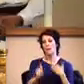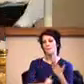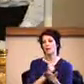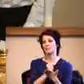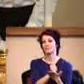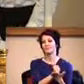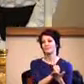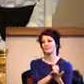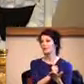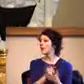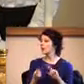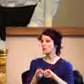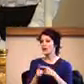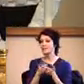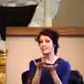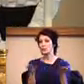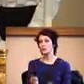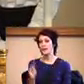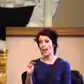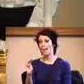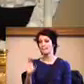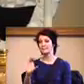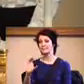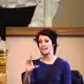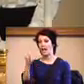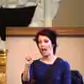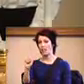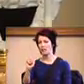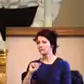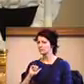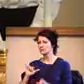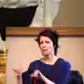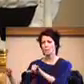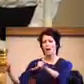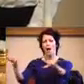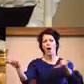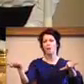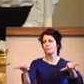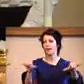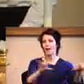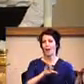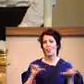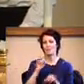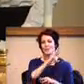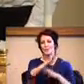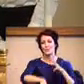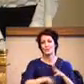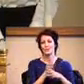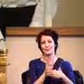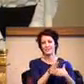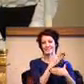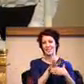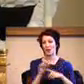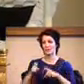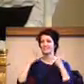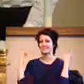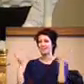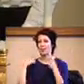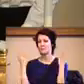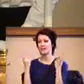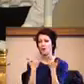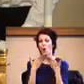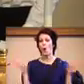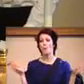amen friends here at MCC Los Angeles as with all mcc's around the world world we share and we celebrate an open